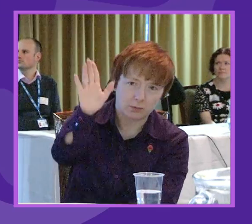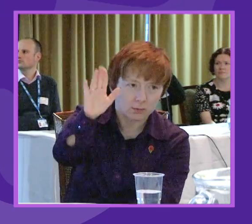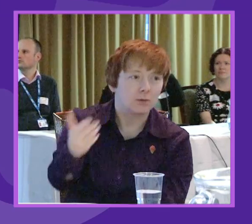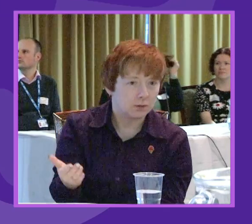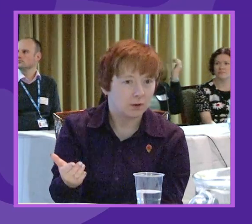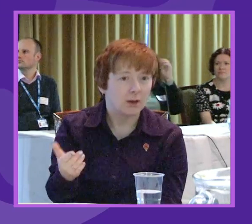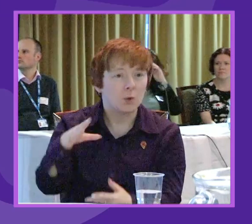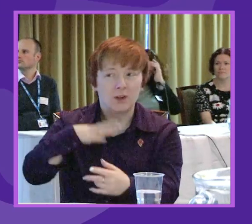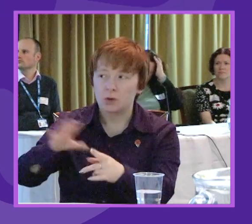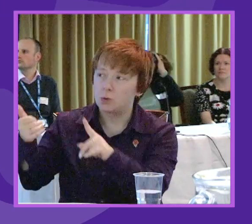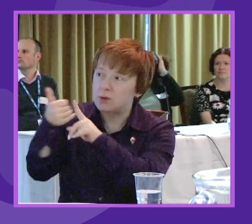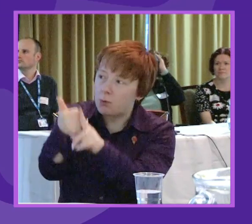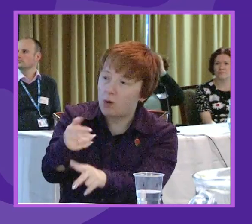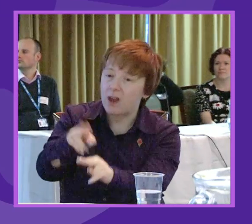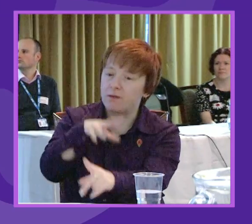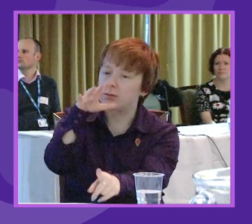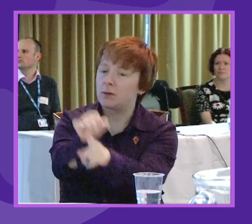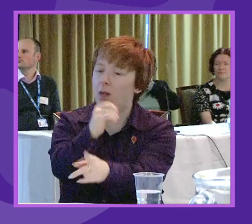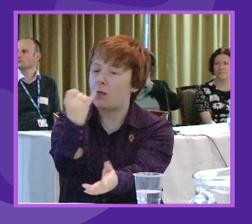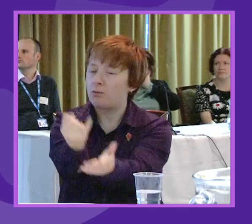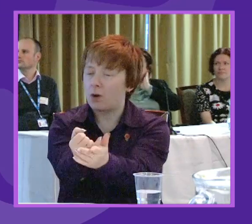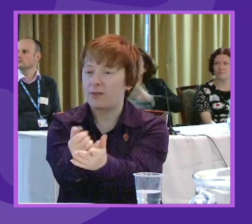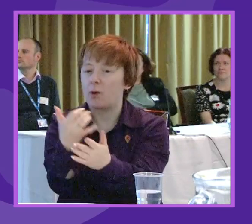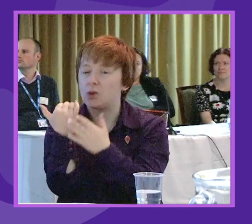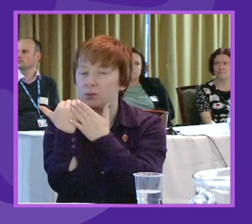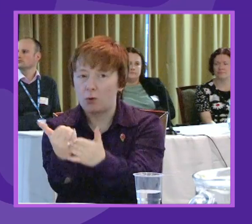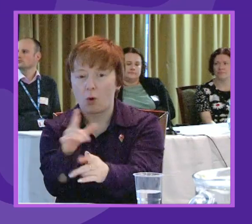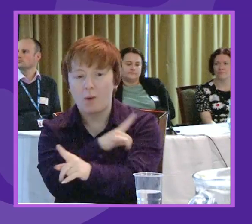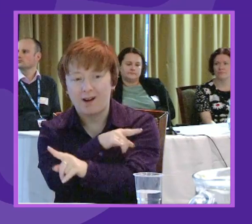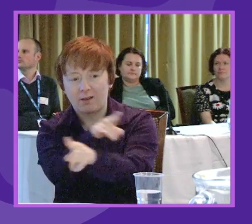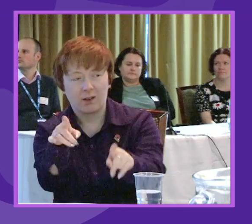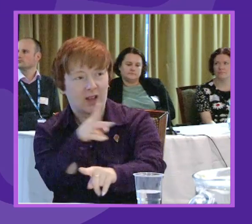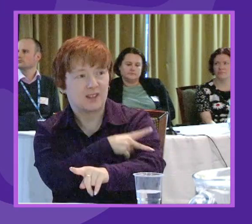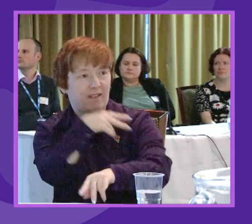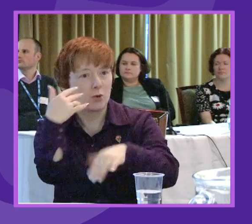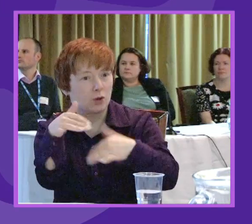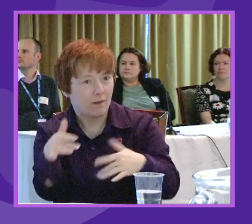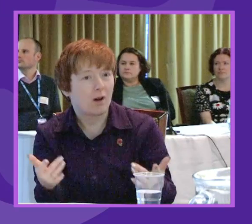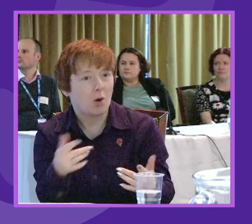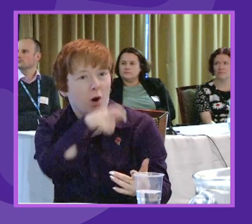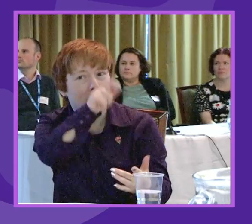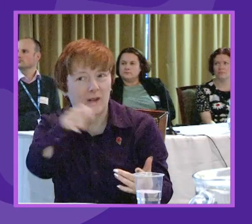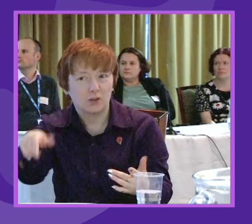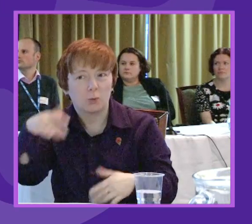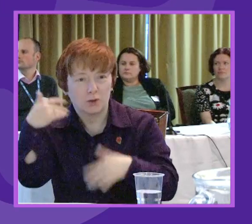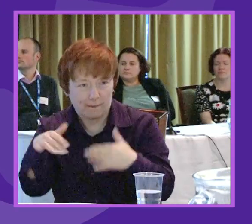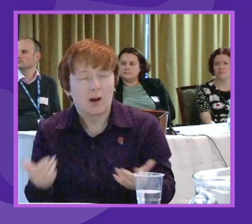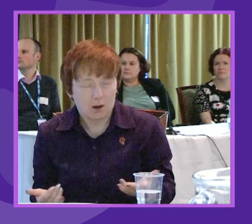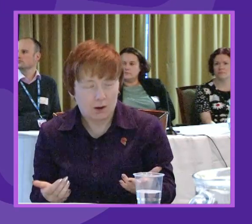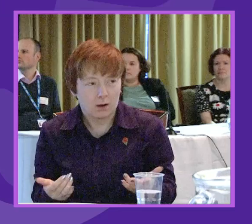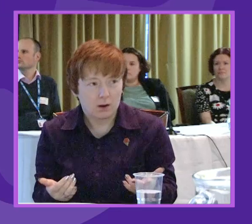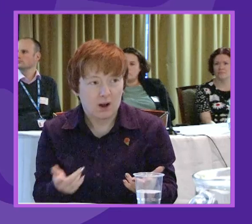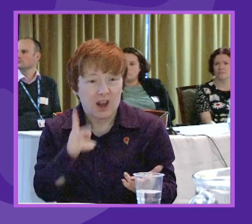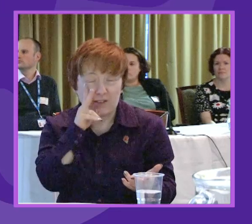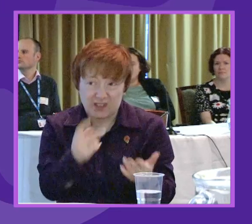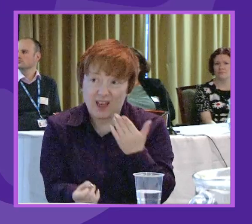wrong. But we need to make sure that they're fully supported when they do that. Otherwise, they suffer. I've seen it happen in